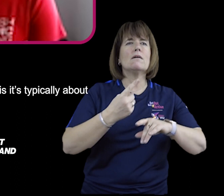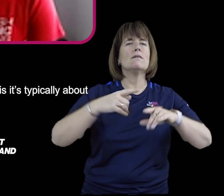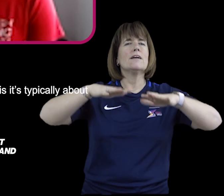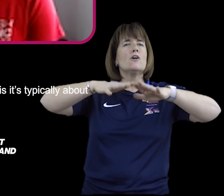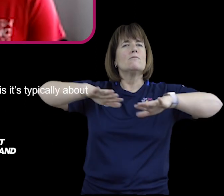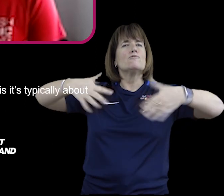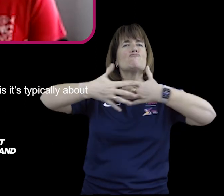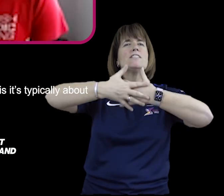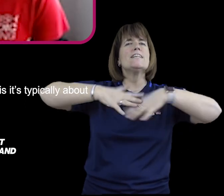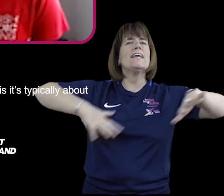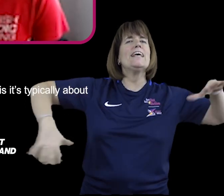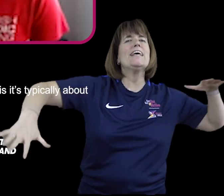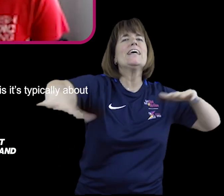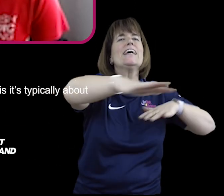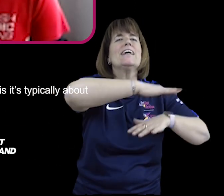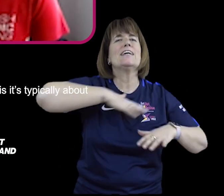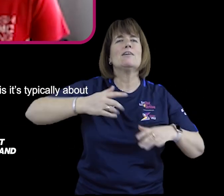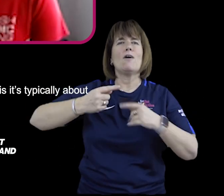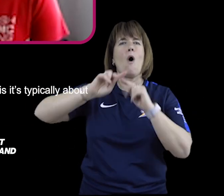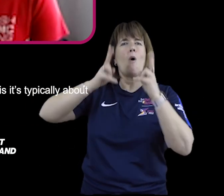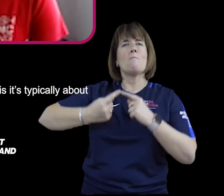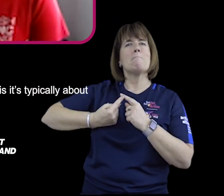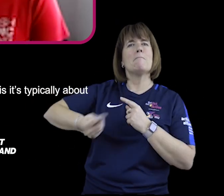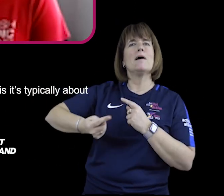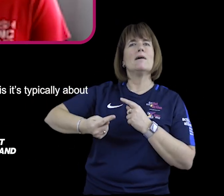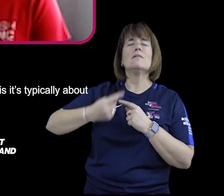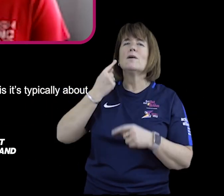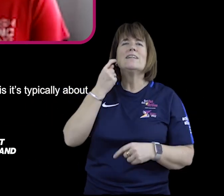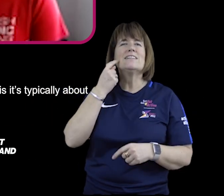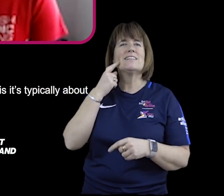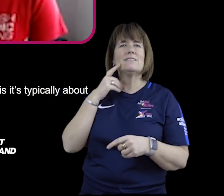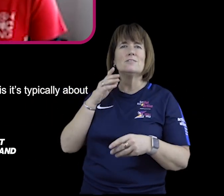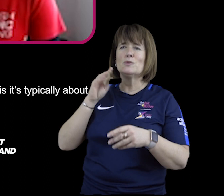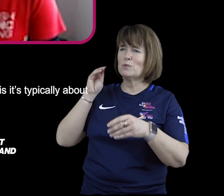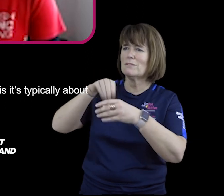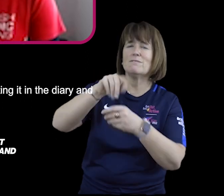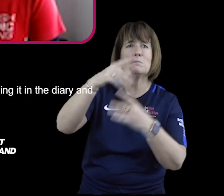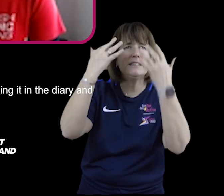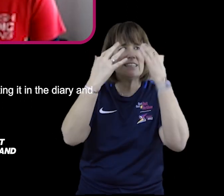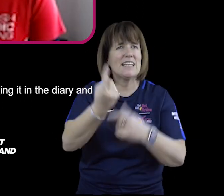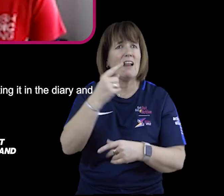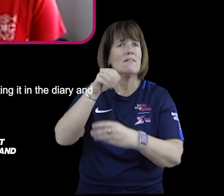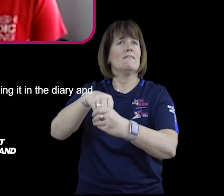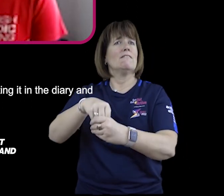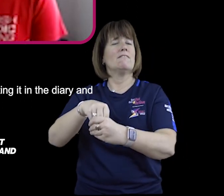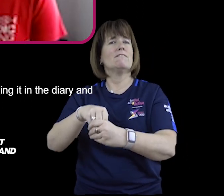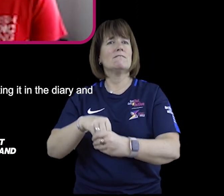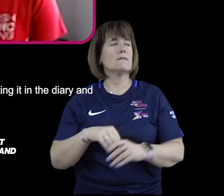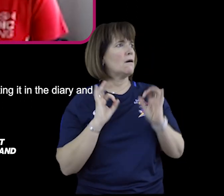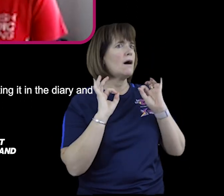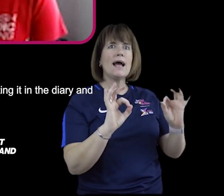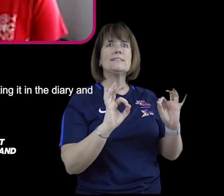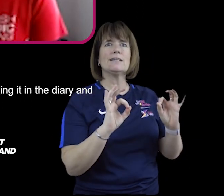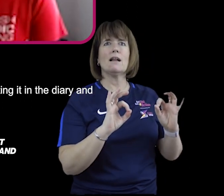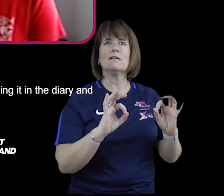a green area that's close to home. So it's easy to fit in if you're busy. Which is ideal, isn't it?